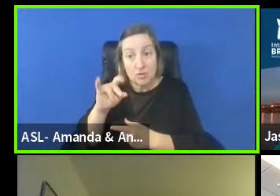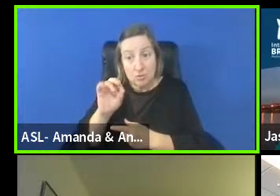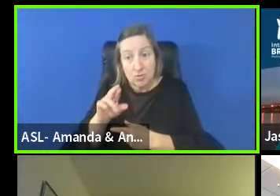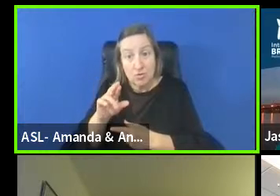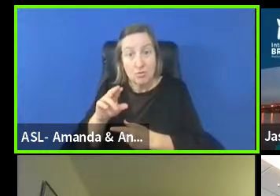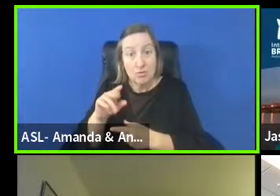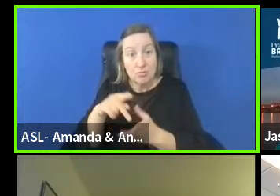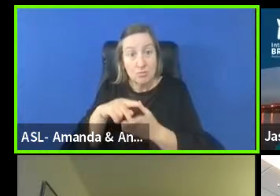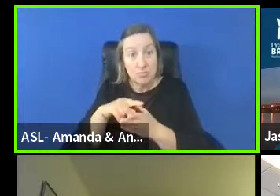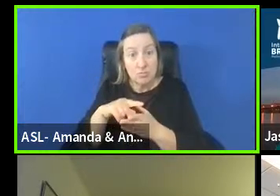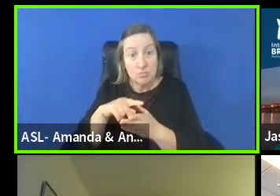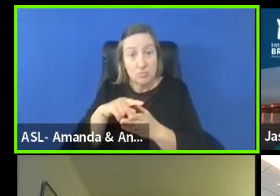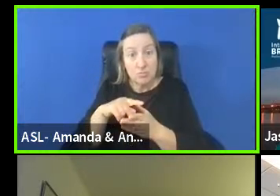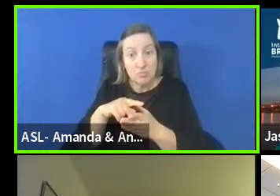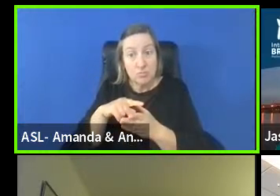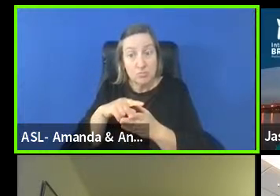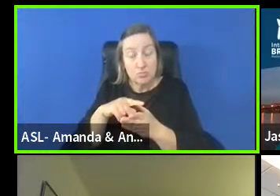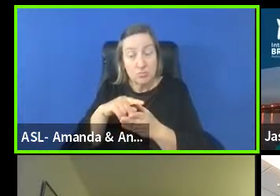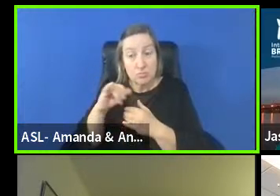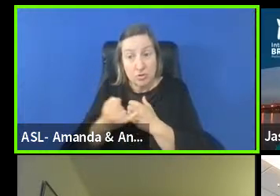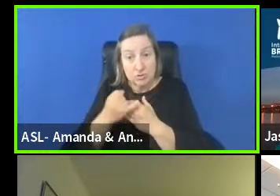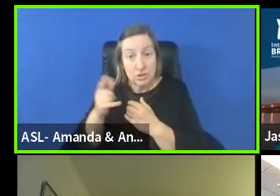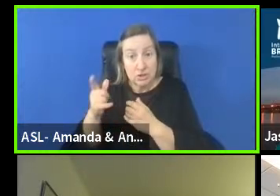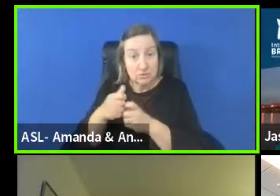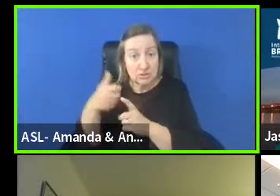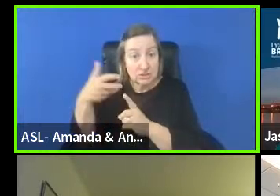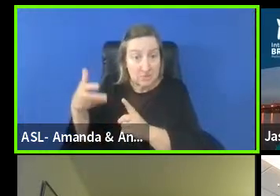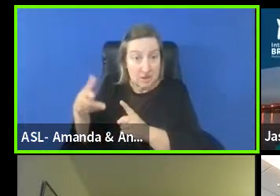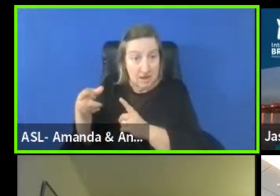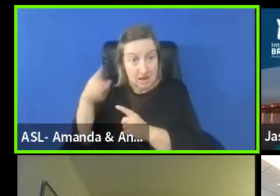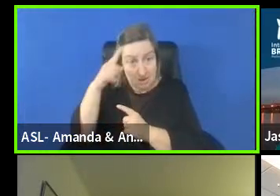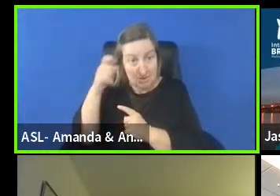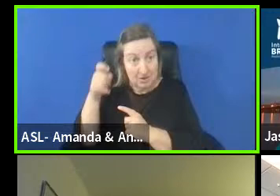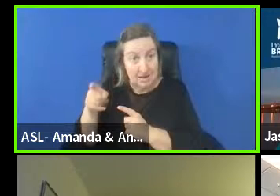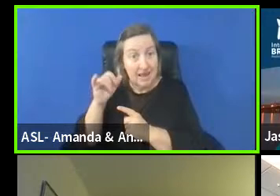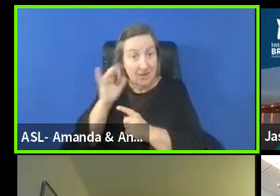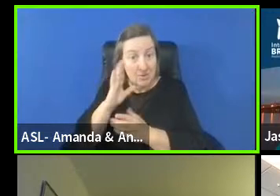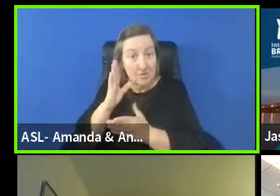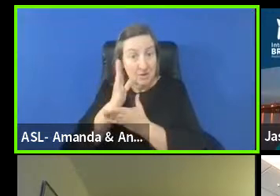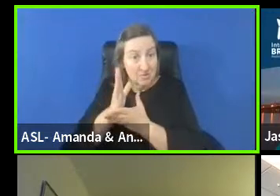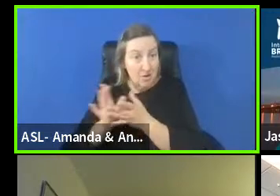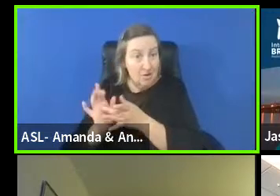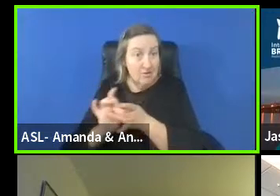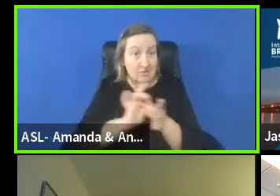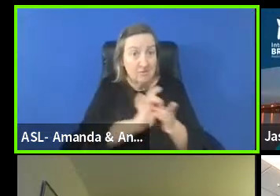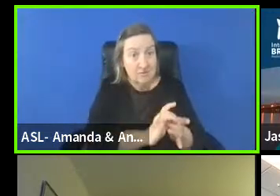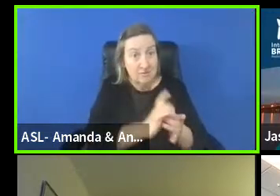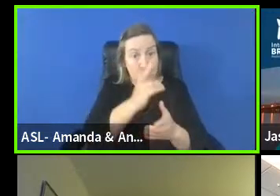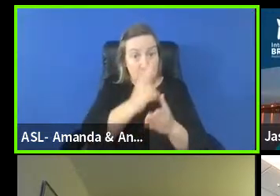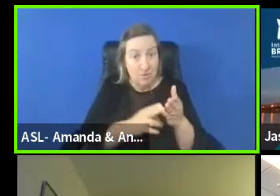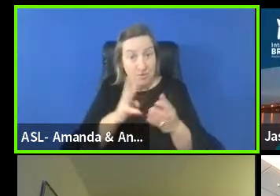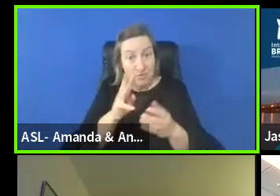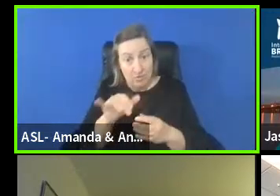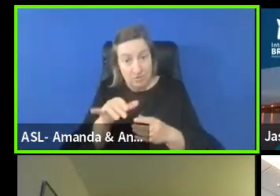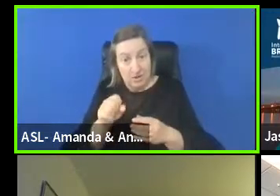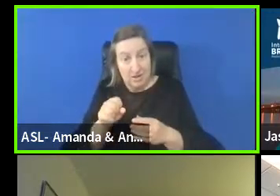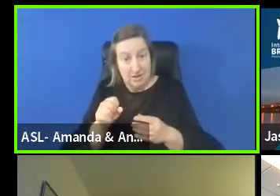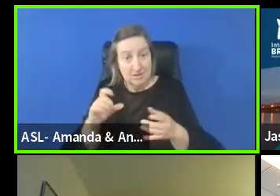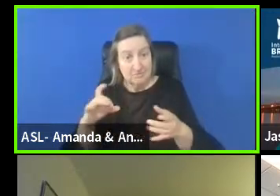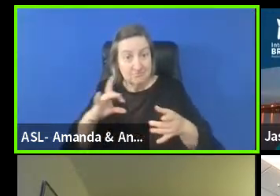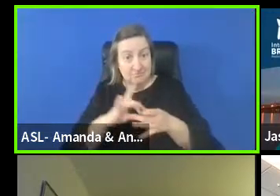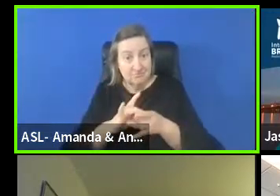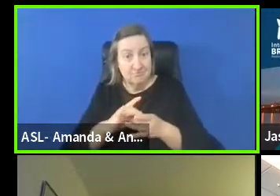expand there, because there's certainly going to be a element of both ways affecting each